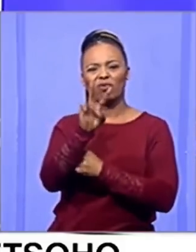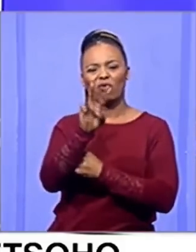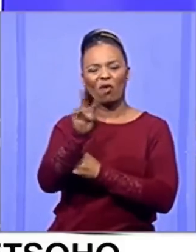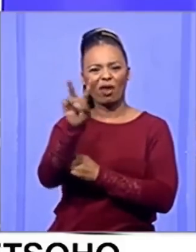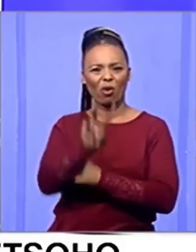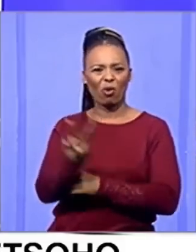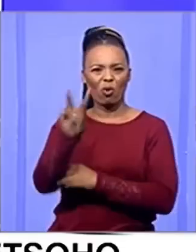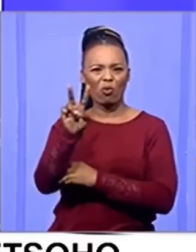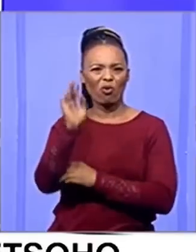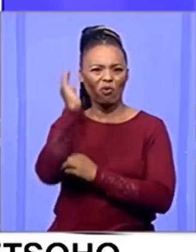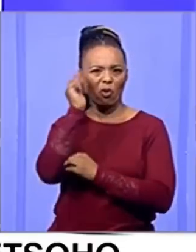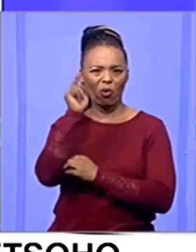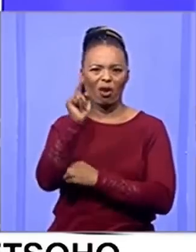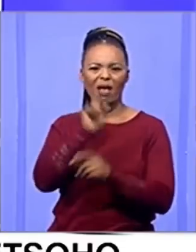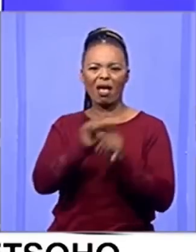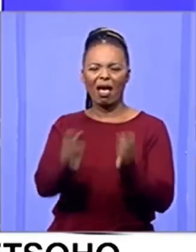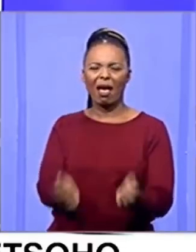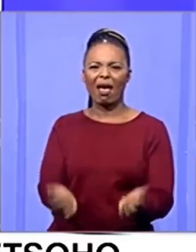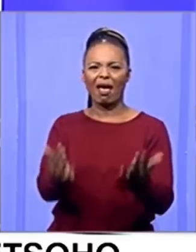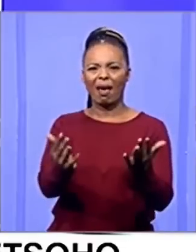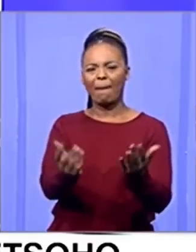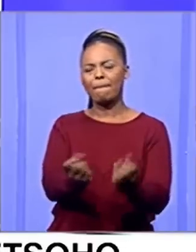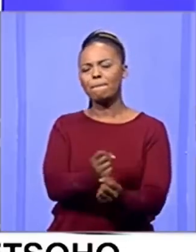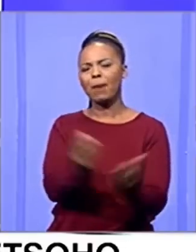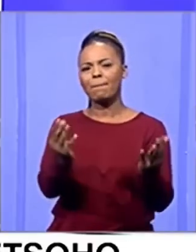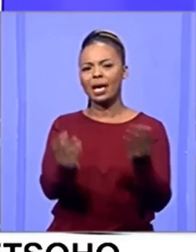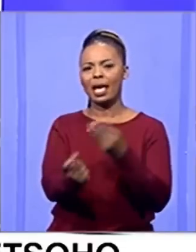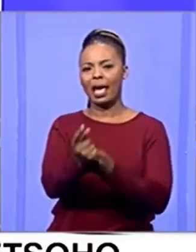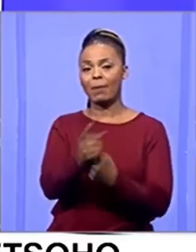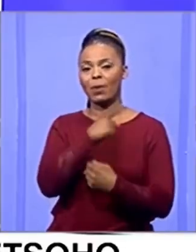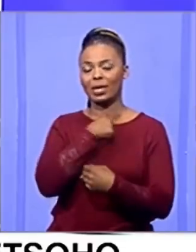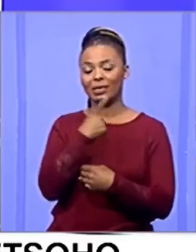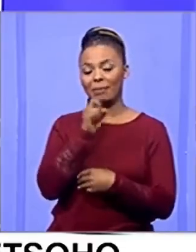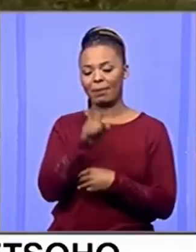empa menyetsi e kuma ha mollo o bakilwe ke tsona disola.